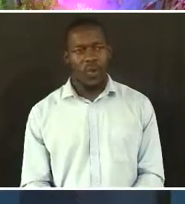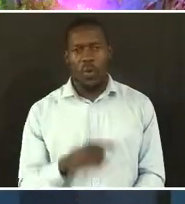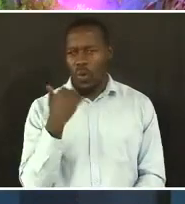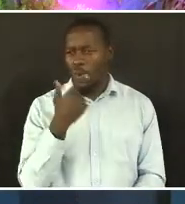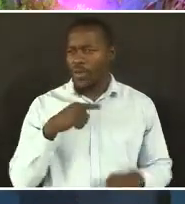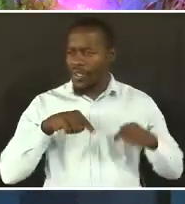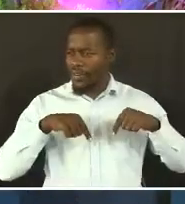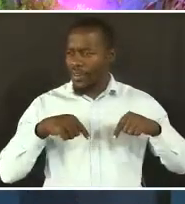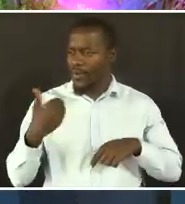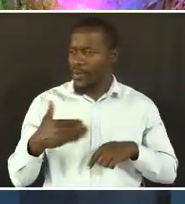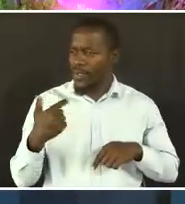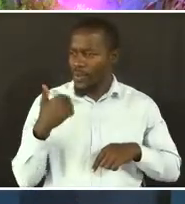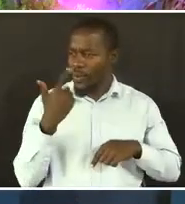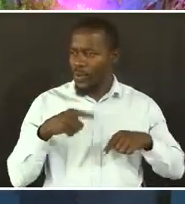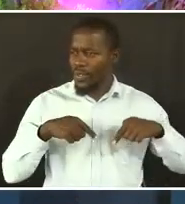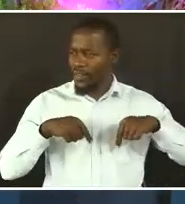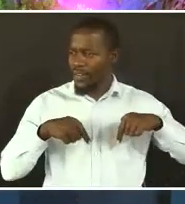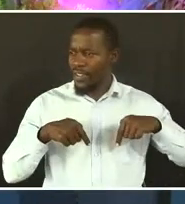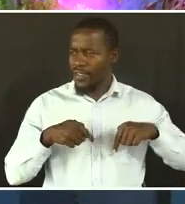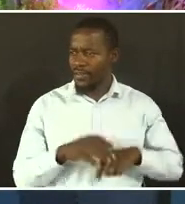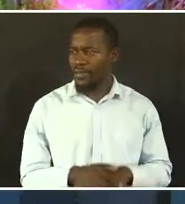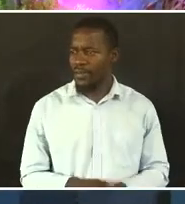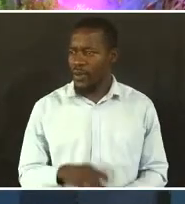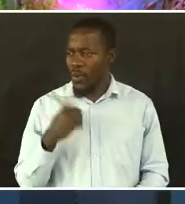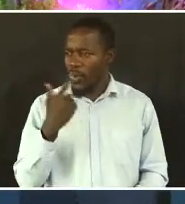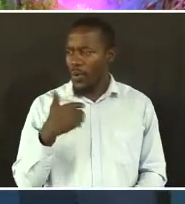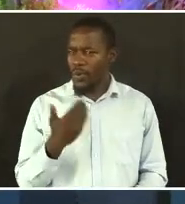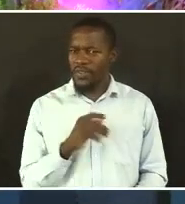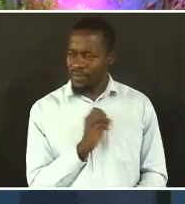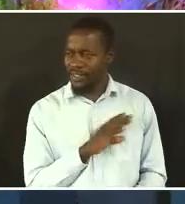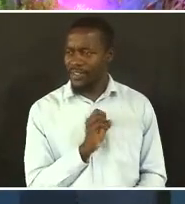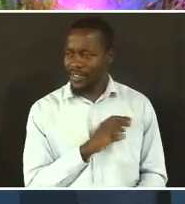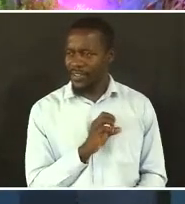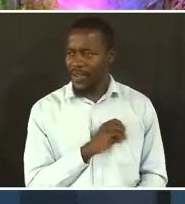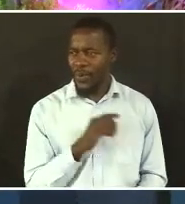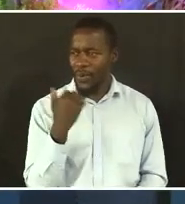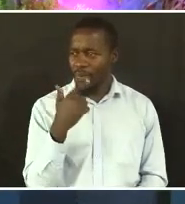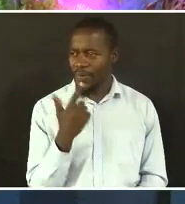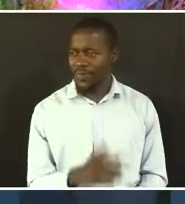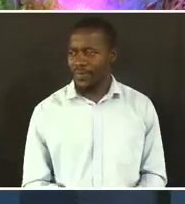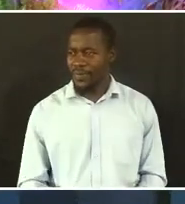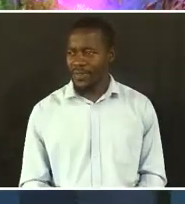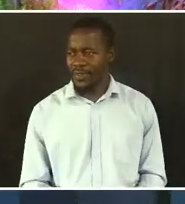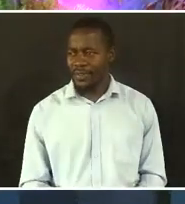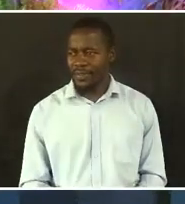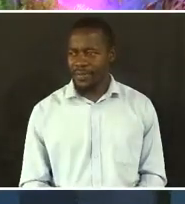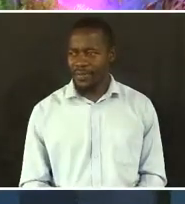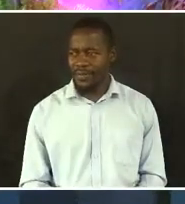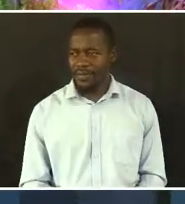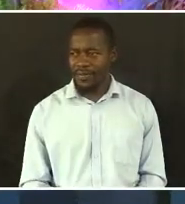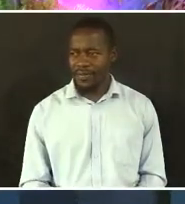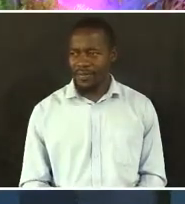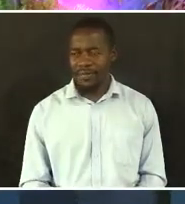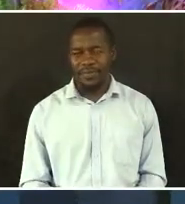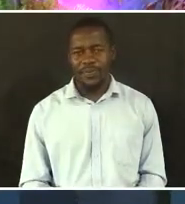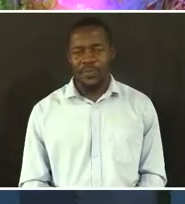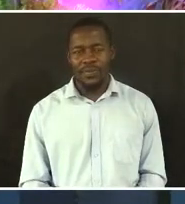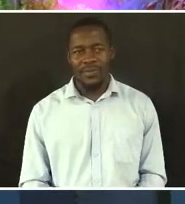afraid? Do you know one of the reasons we are not evangelizing in any way? I was afraid.